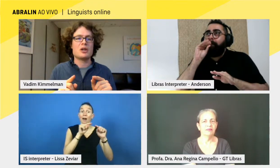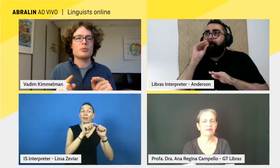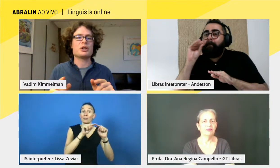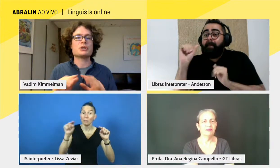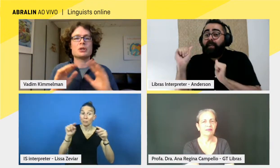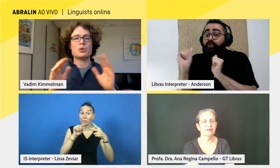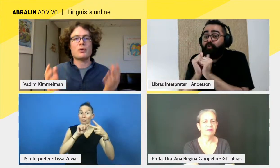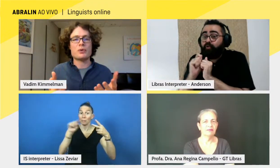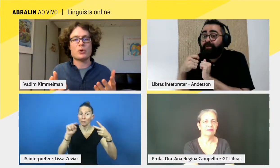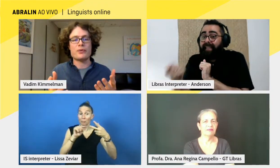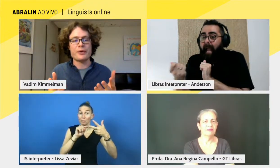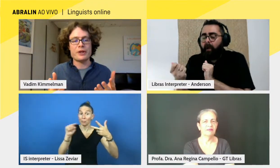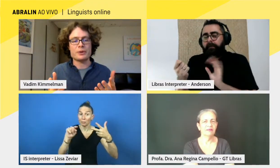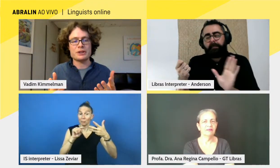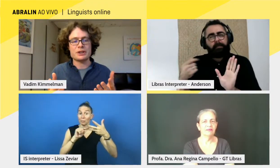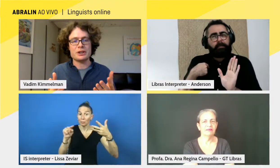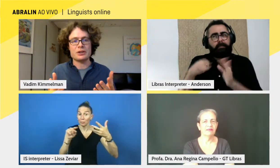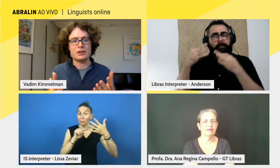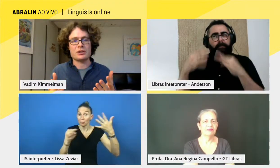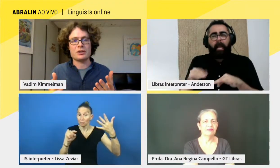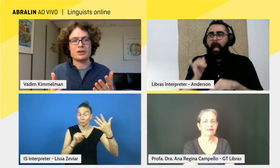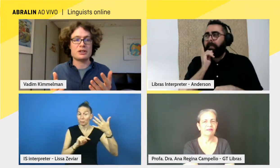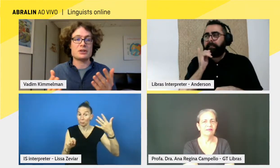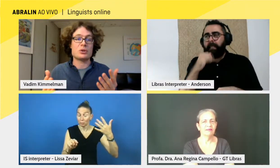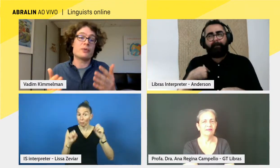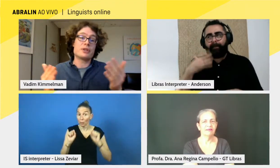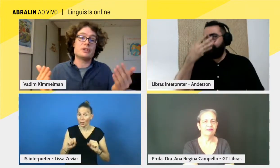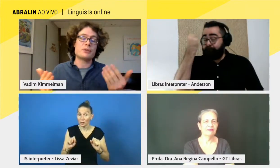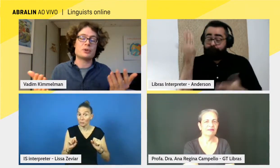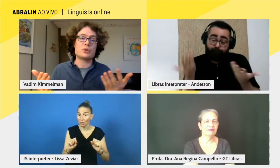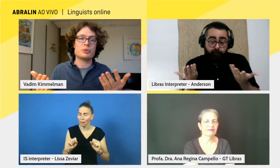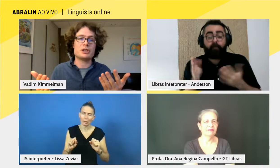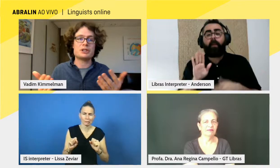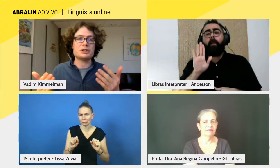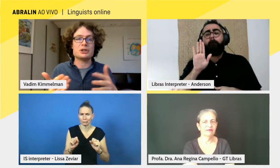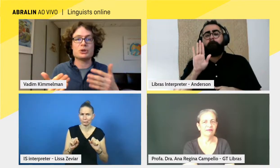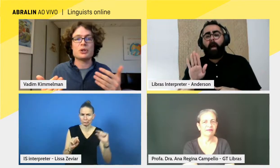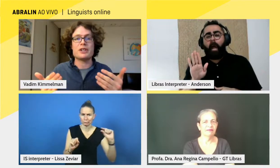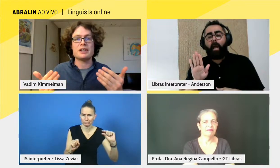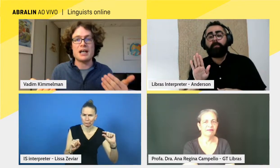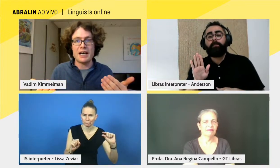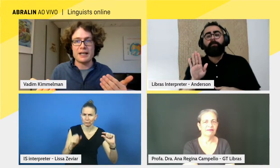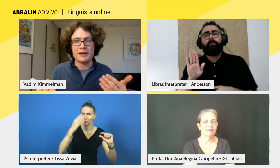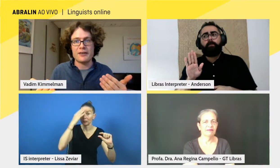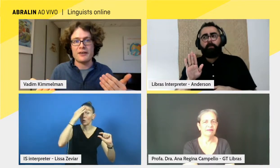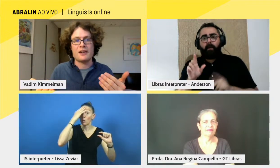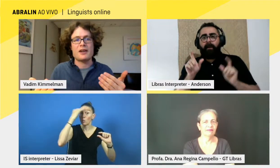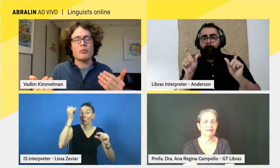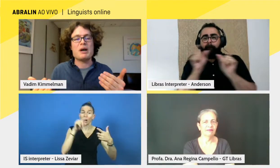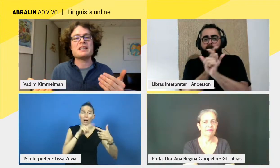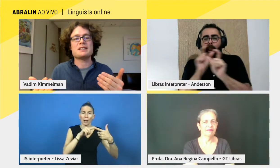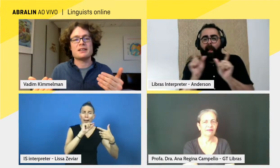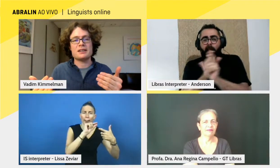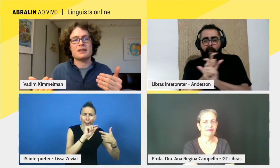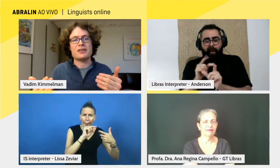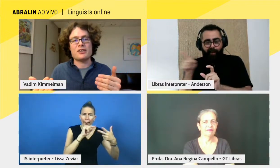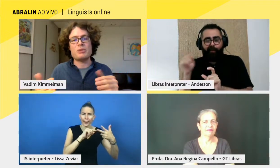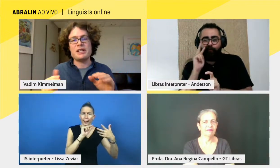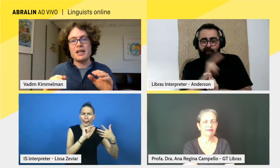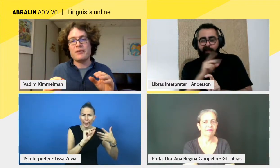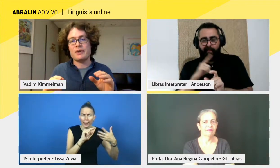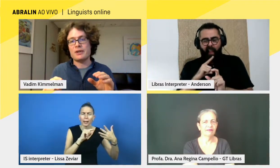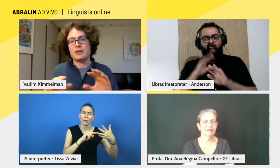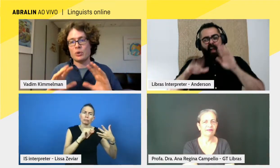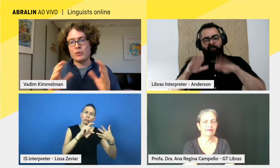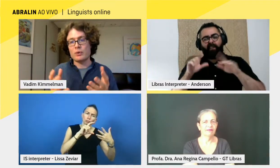combinations, because the overall frequency that of the different combinations is not that high. But